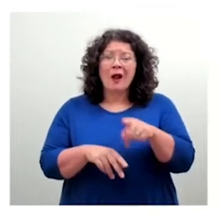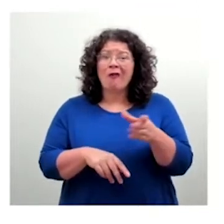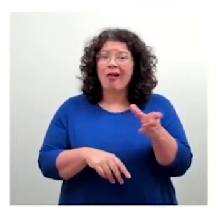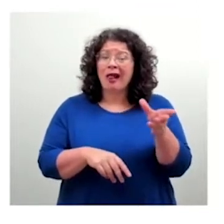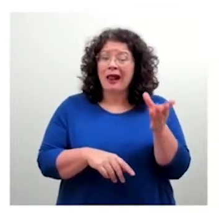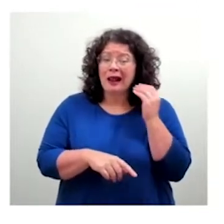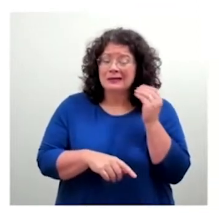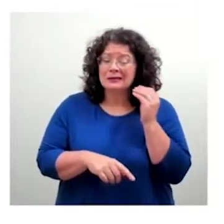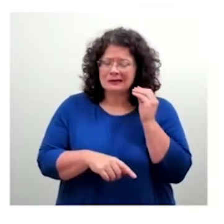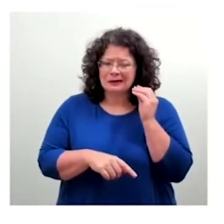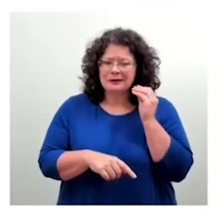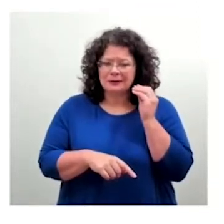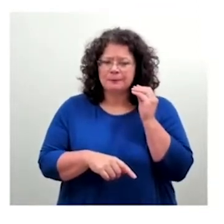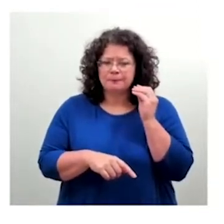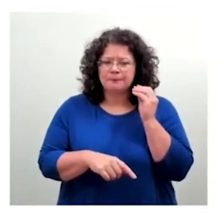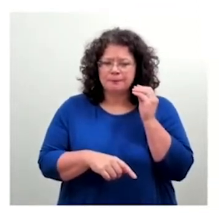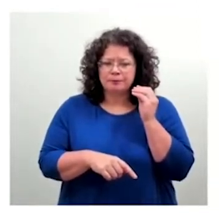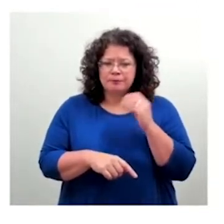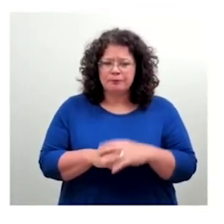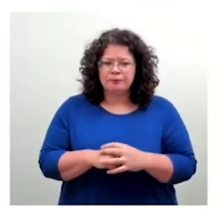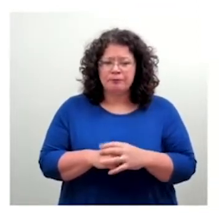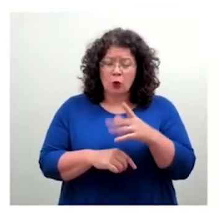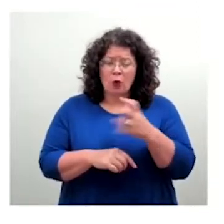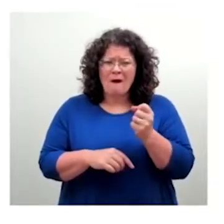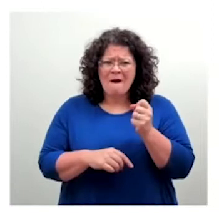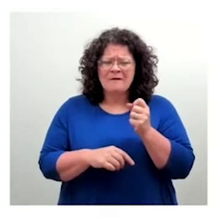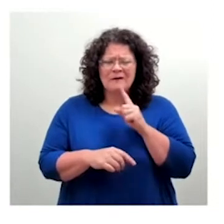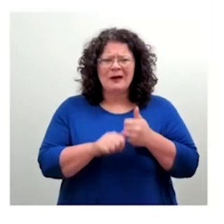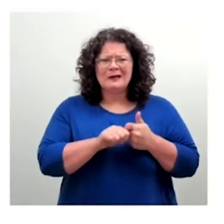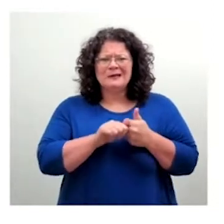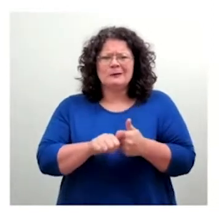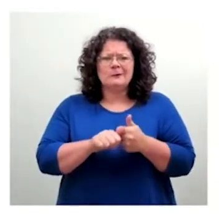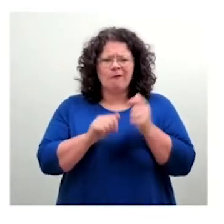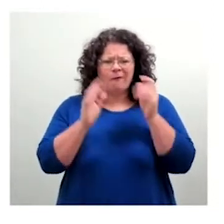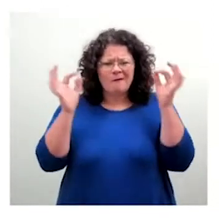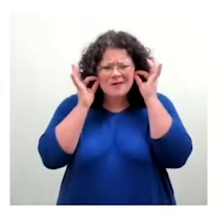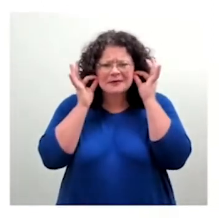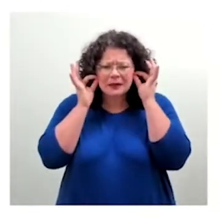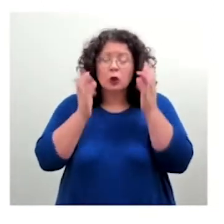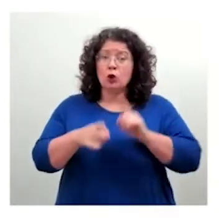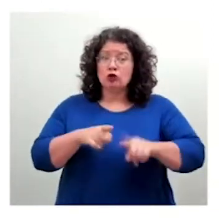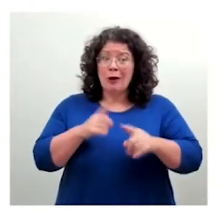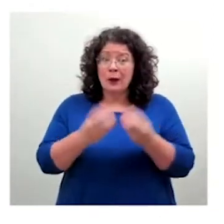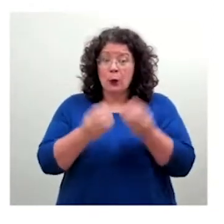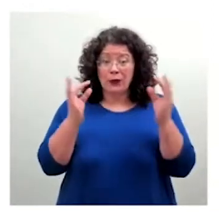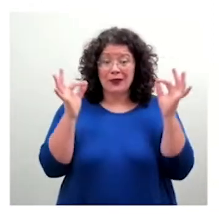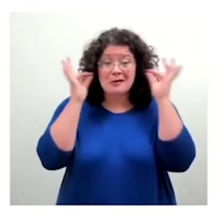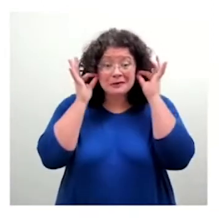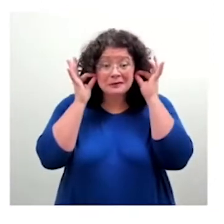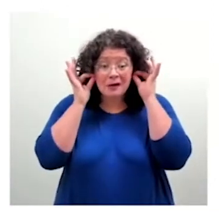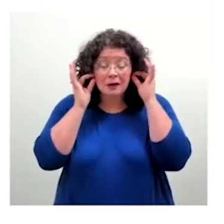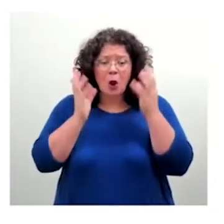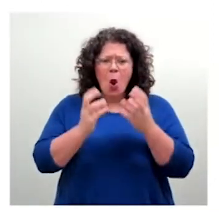the headset, and hopefully some of that stereo or the binaural aspects that we've got embedded into the videos will also play through. Cool.